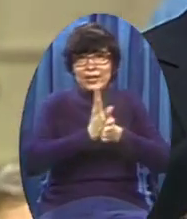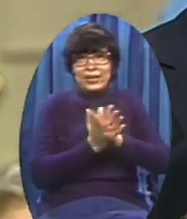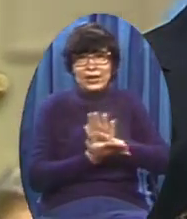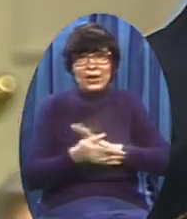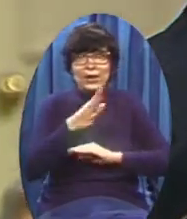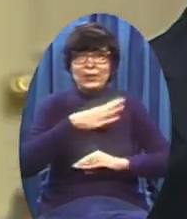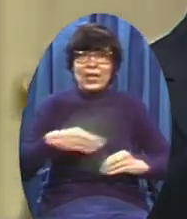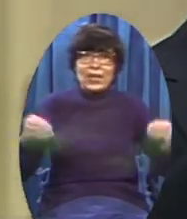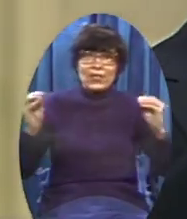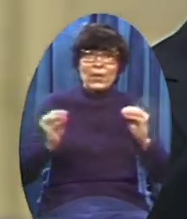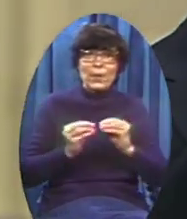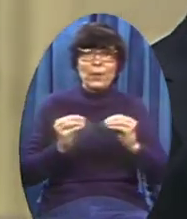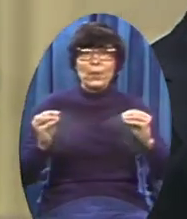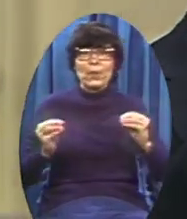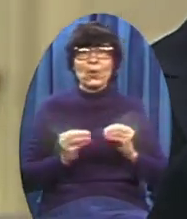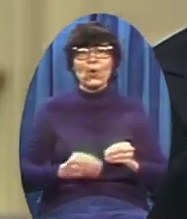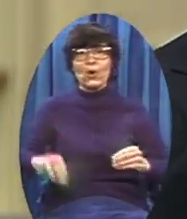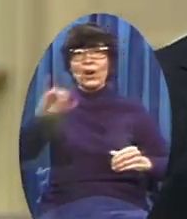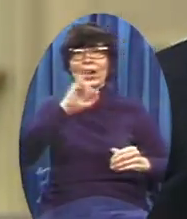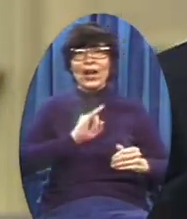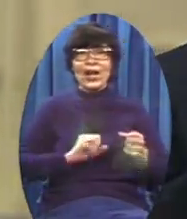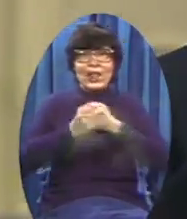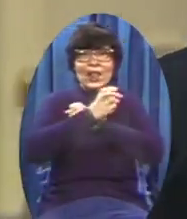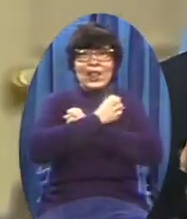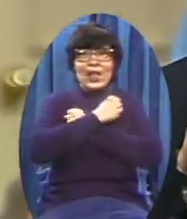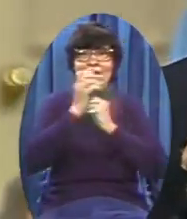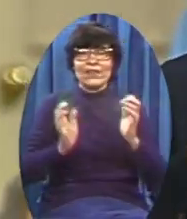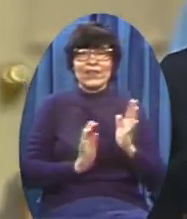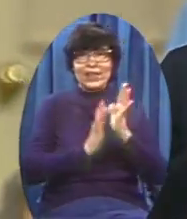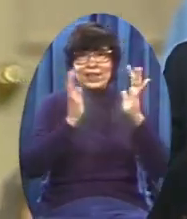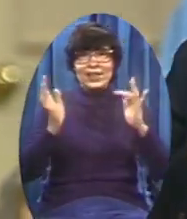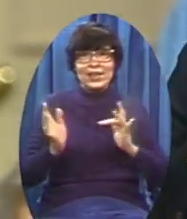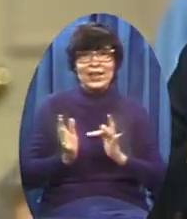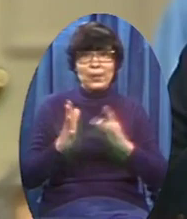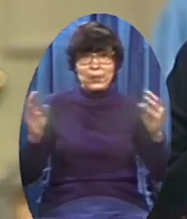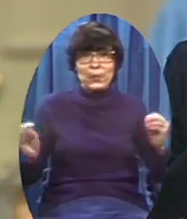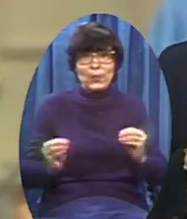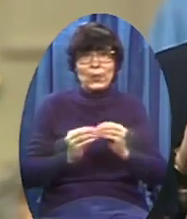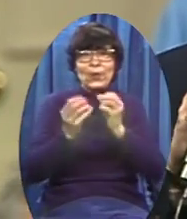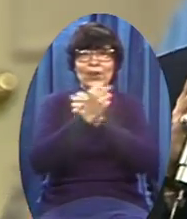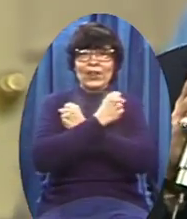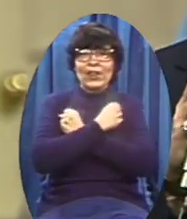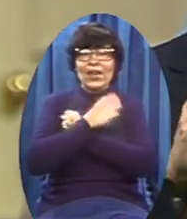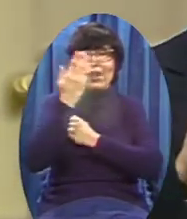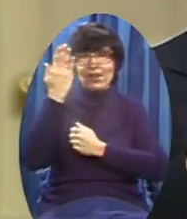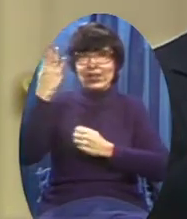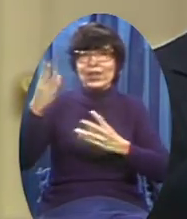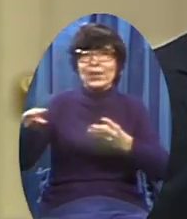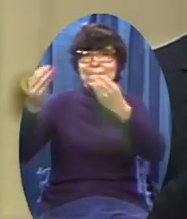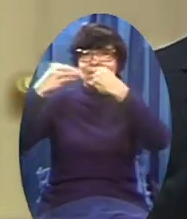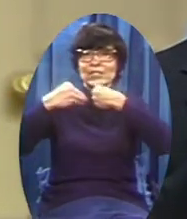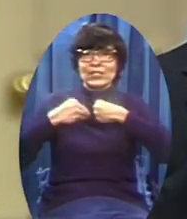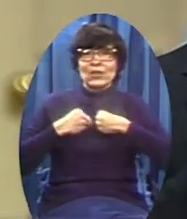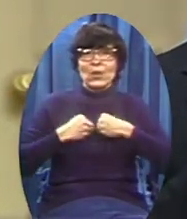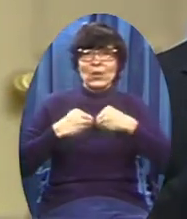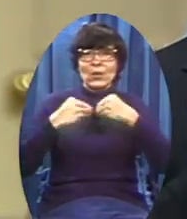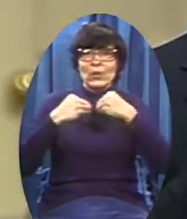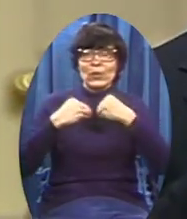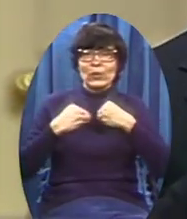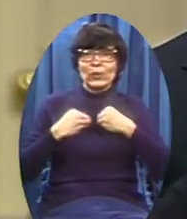And the more that I love him, more love he